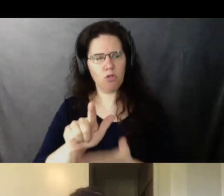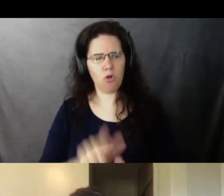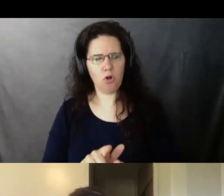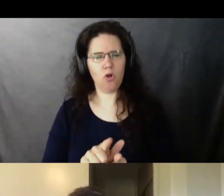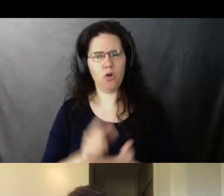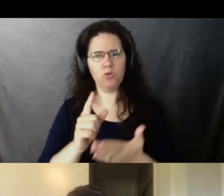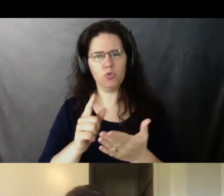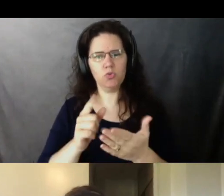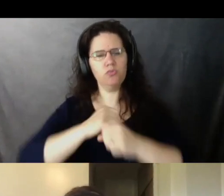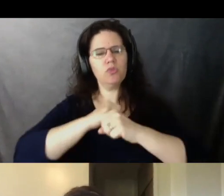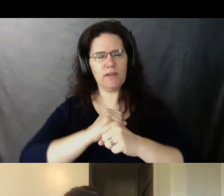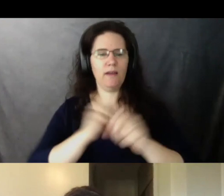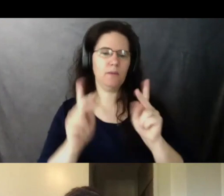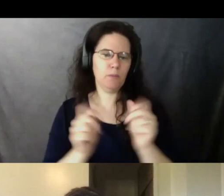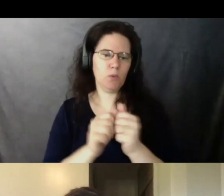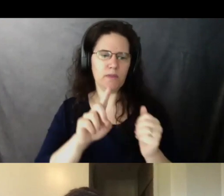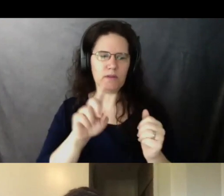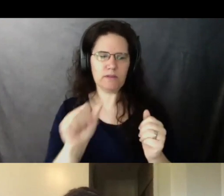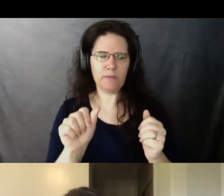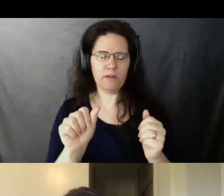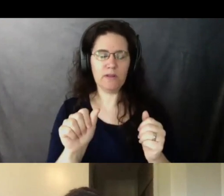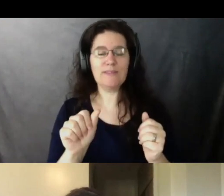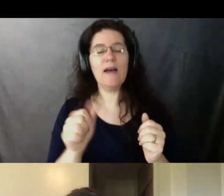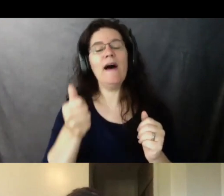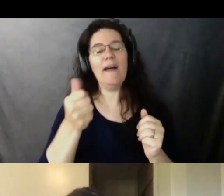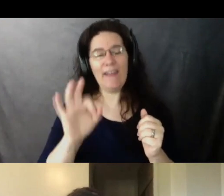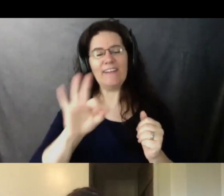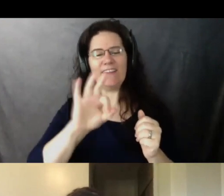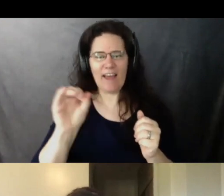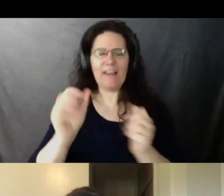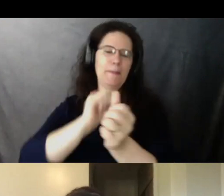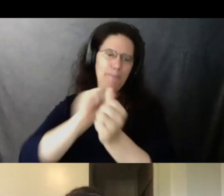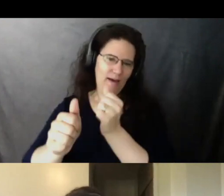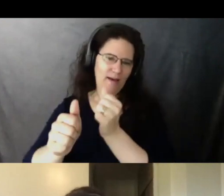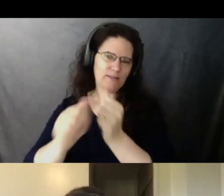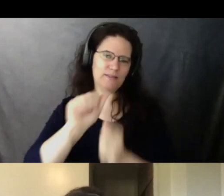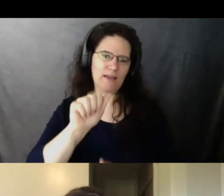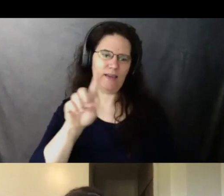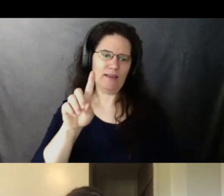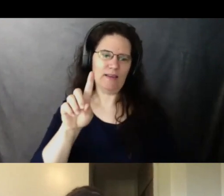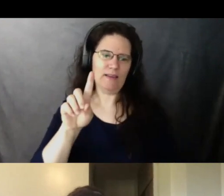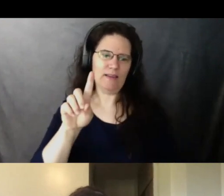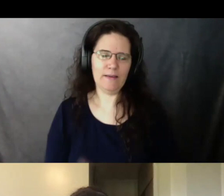people with disabilities. And in 1990, it was passed.